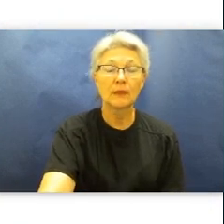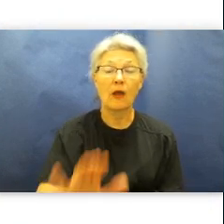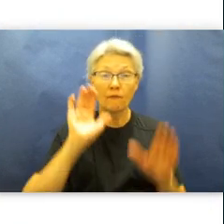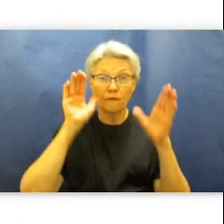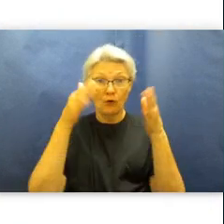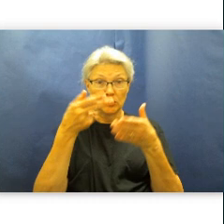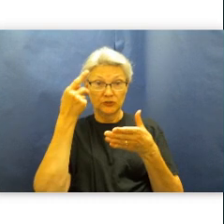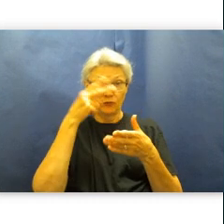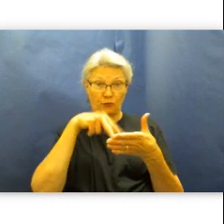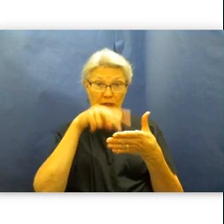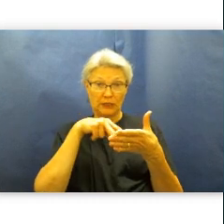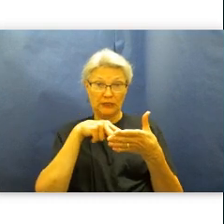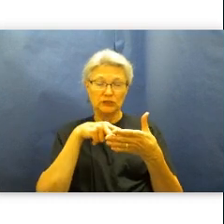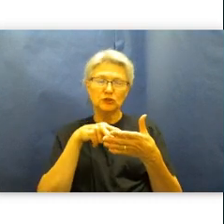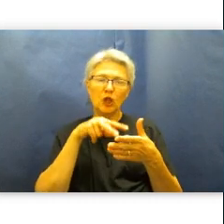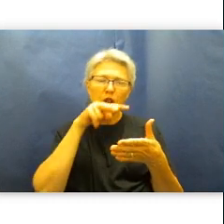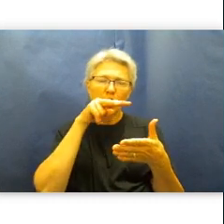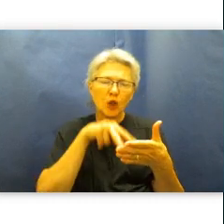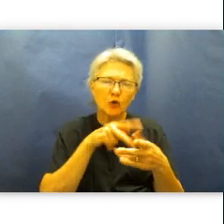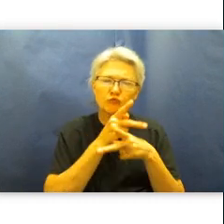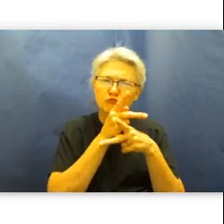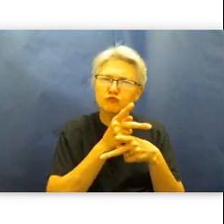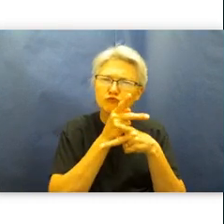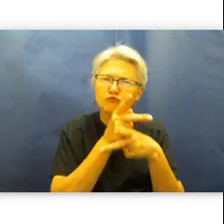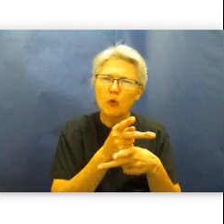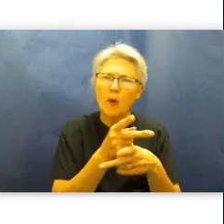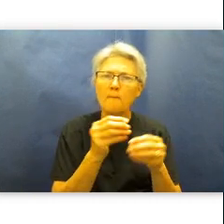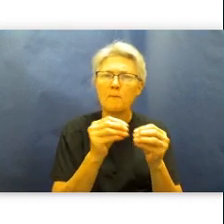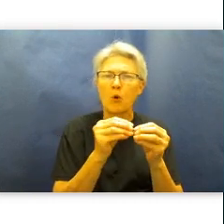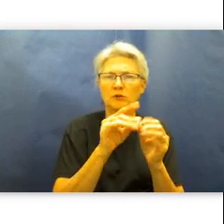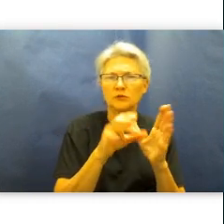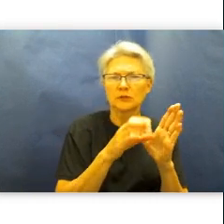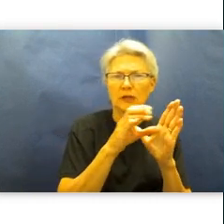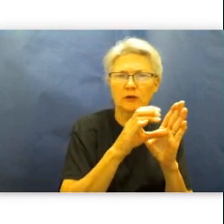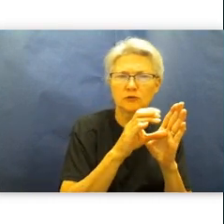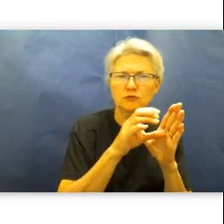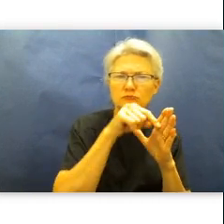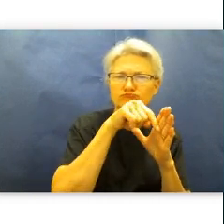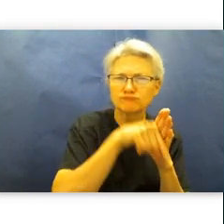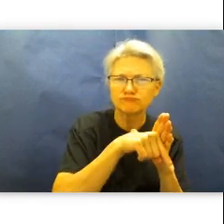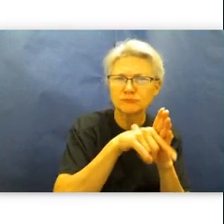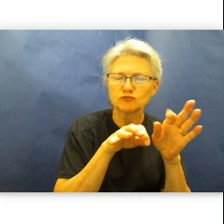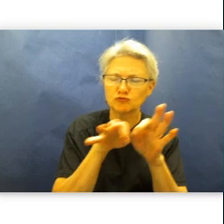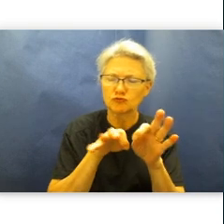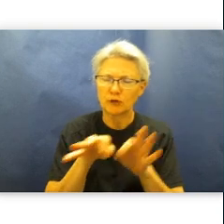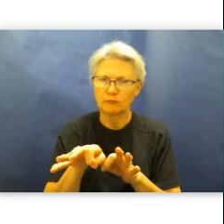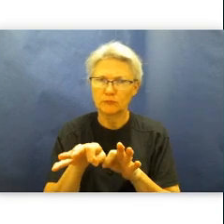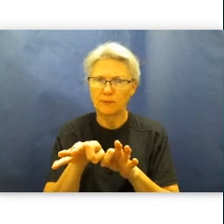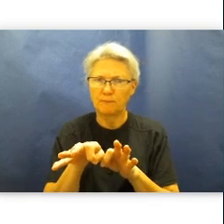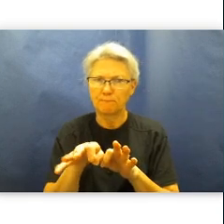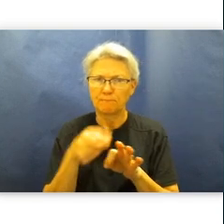Our focus for reading is to take a closer look at some of our characters to describe them in depth.